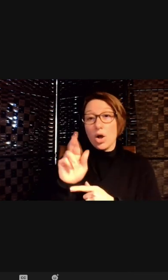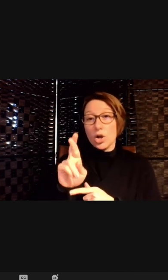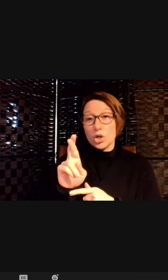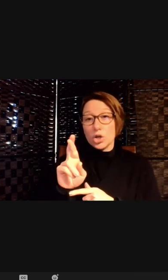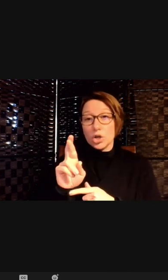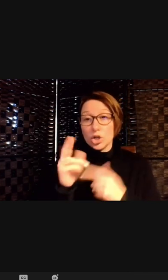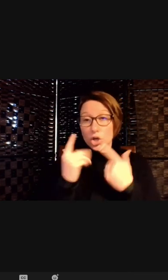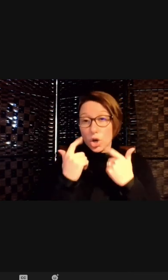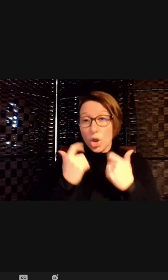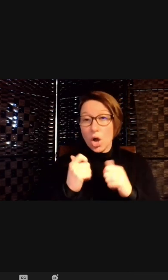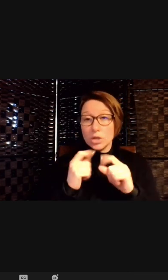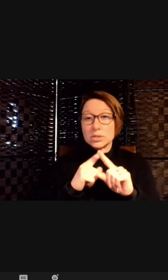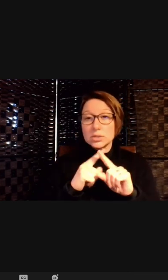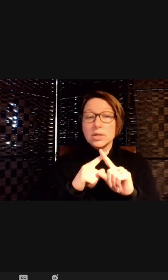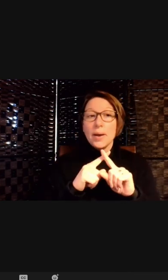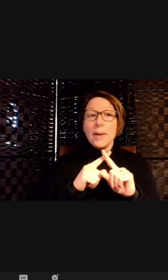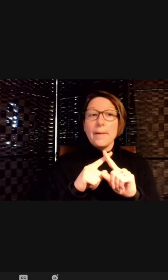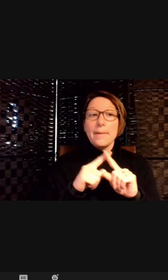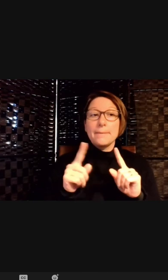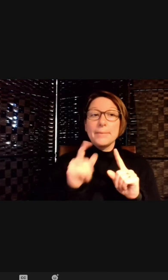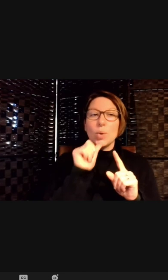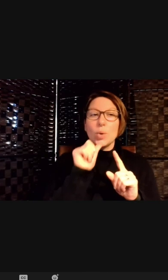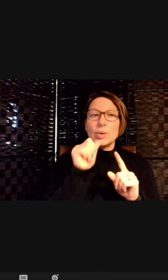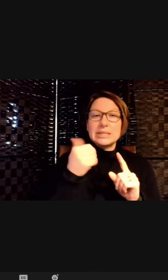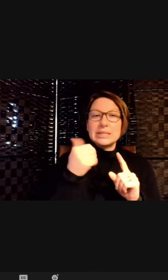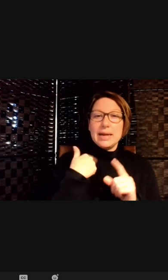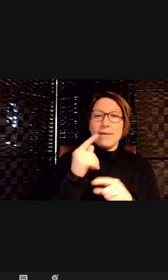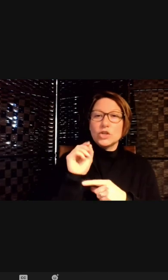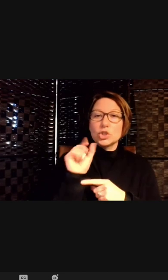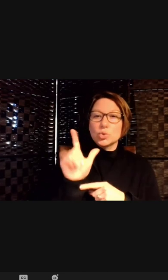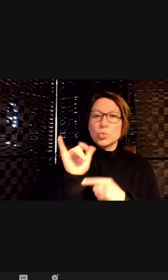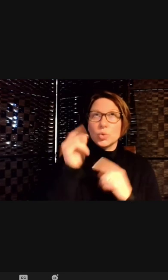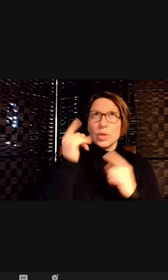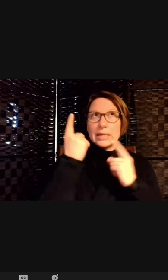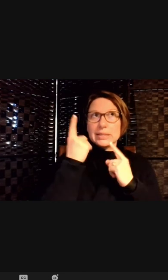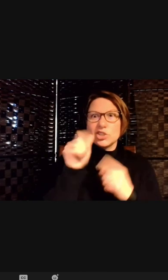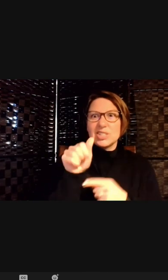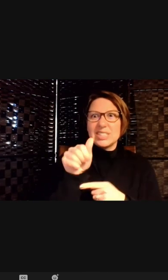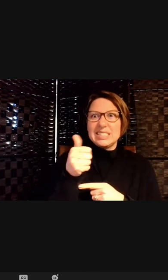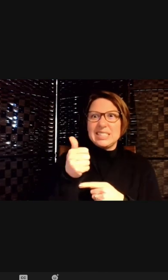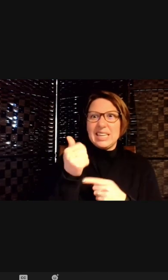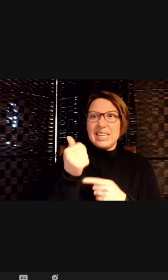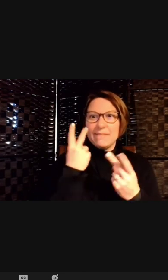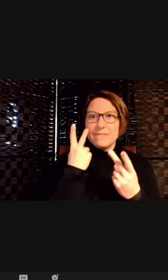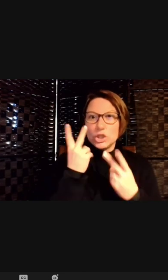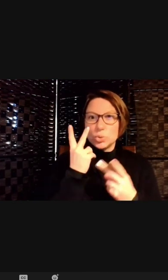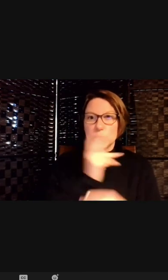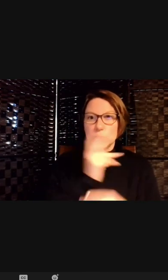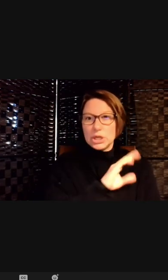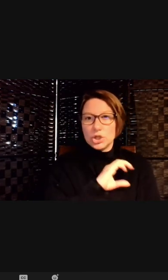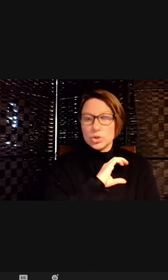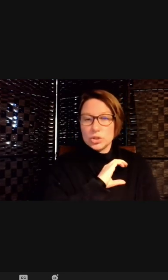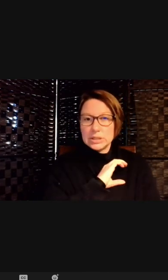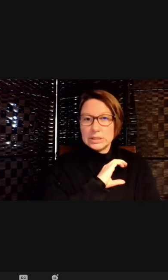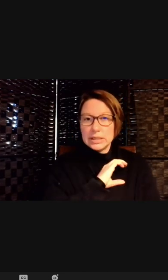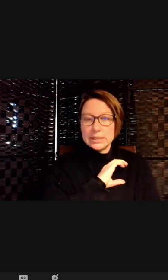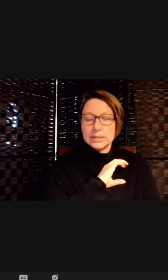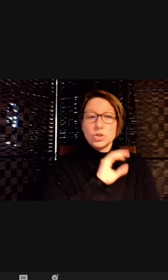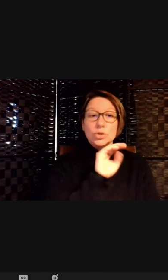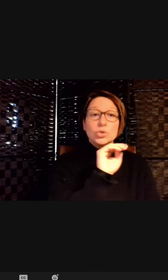kind of considered the 10 visual and behavioral characteristics. And Matt Tejan and Dr. Roman Lancy